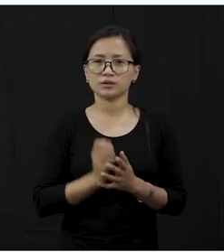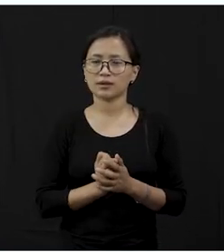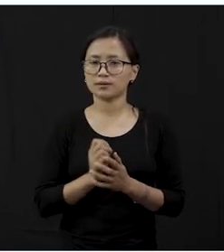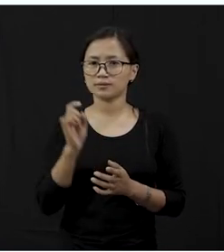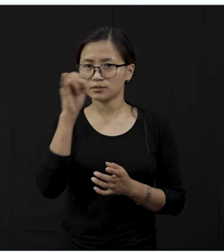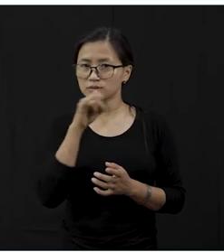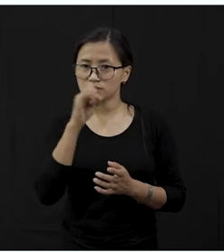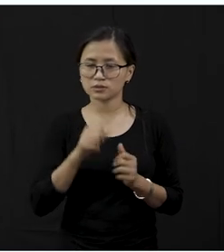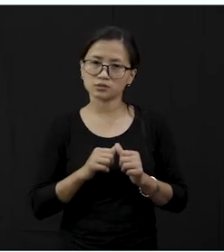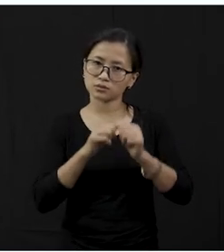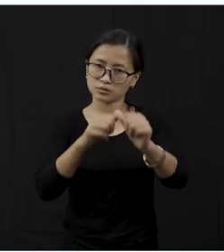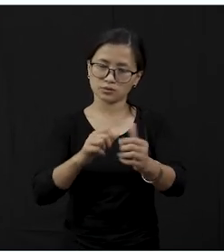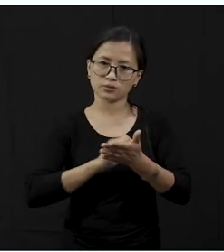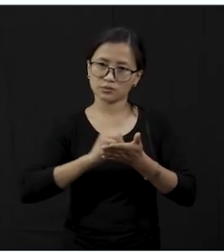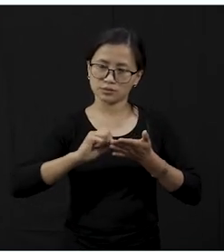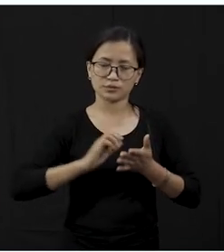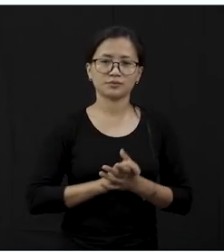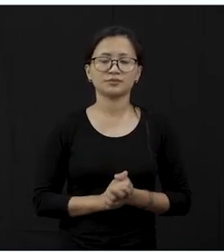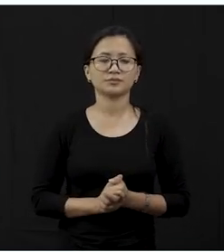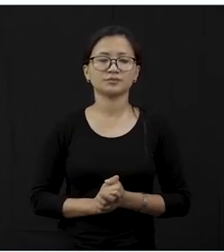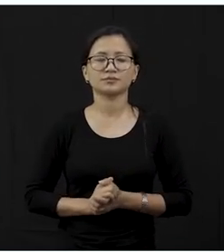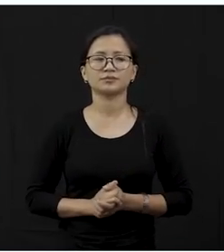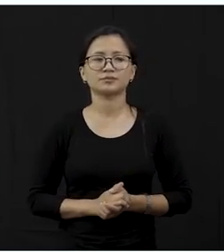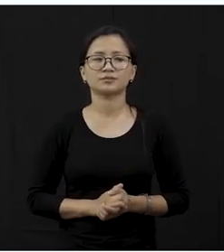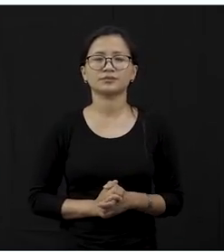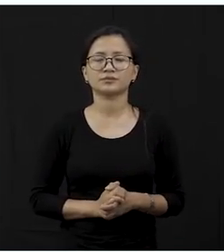So 6, you write as 6 tens again.